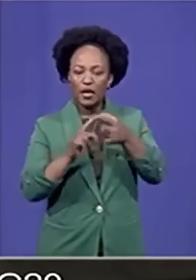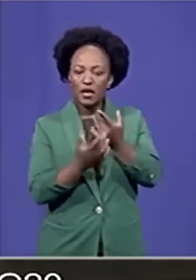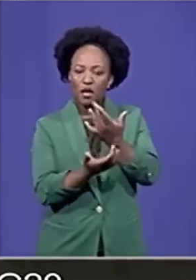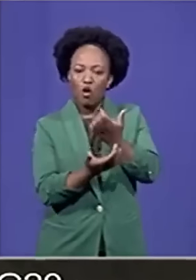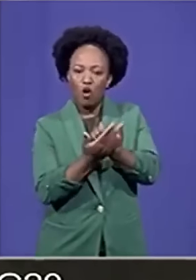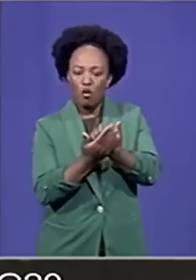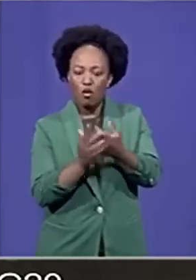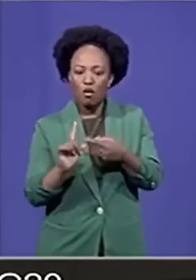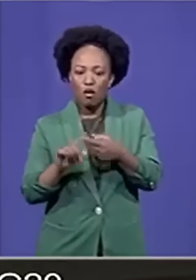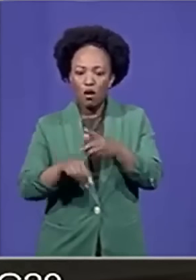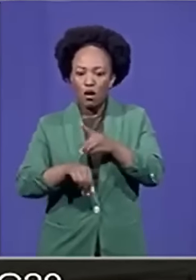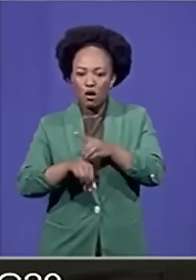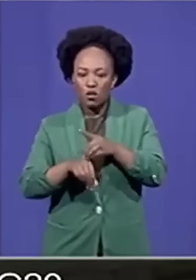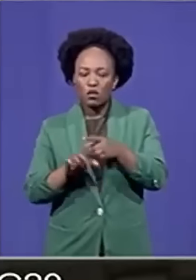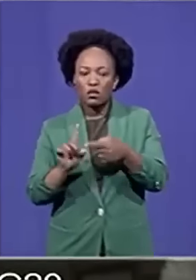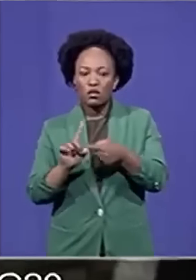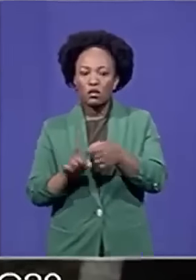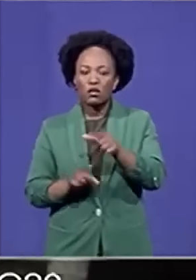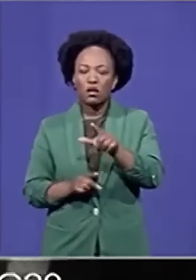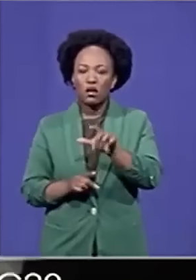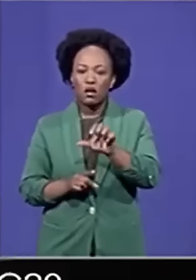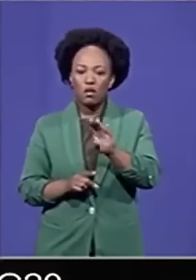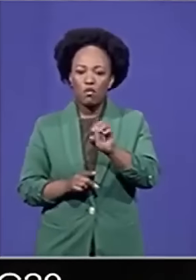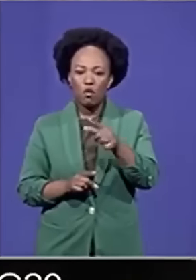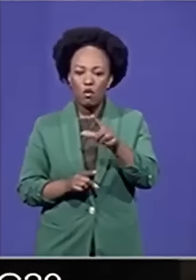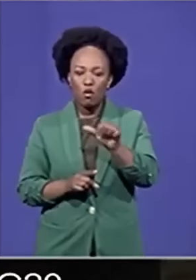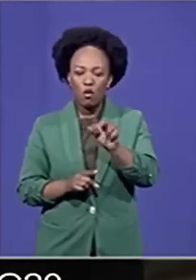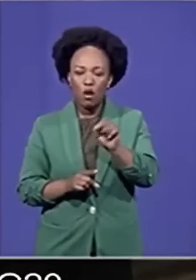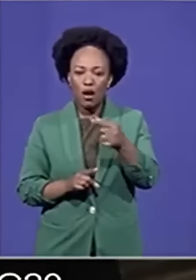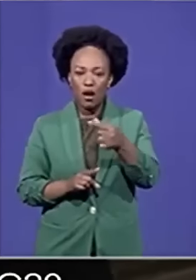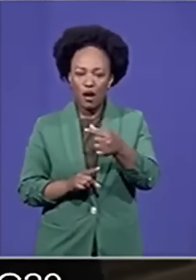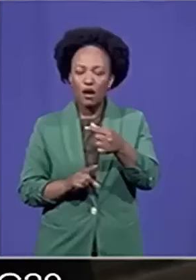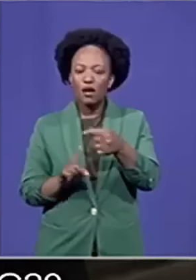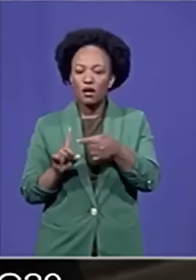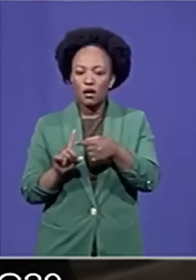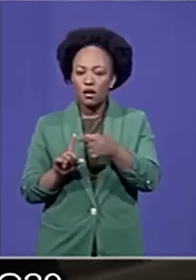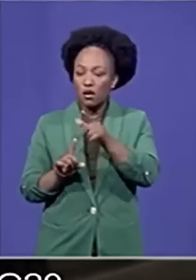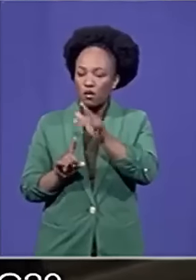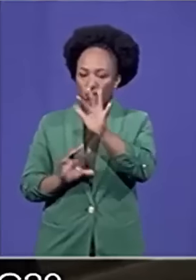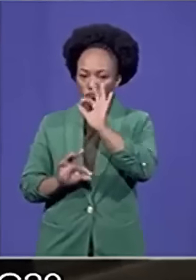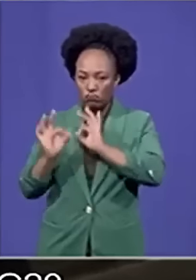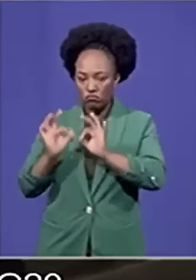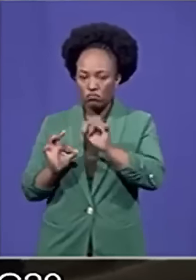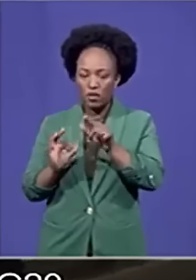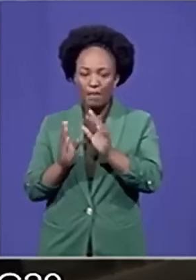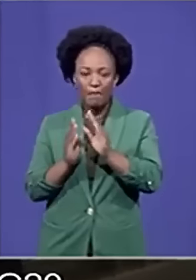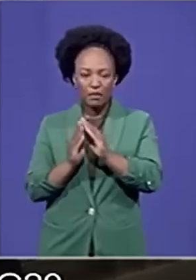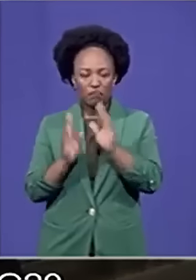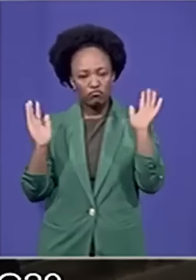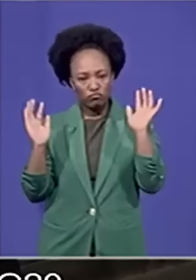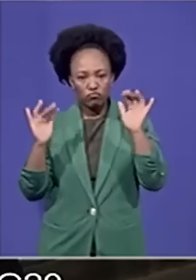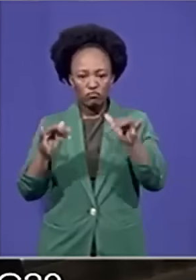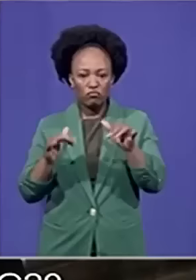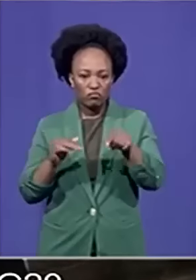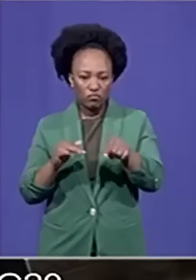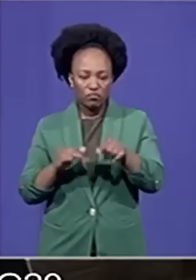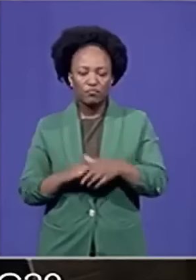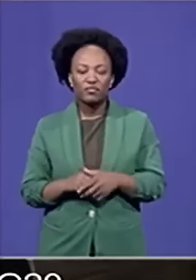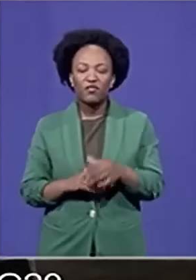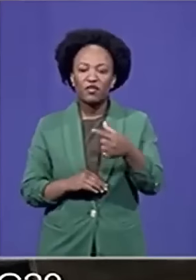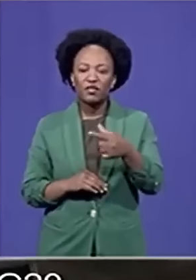e leng Dr. Lebohang Pheko kapa ngaka Lebohang Pheko o tlo re hlalosetsa ka bokhutswanyane ka seboka sena se tlang mafelong ana beke